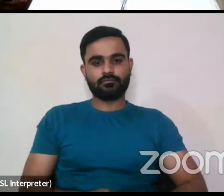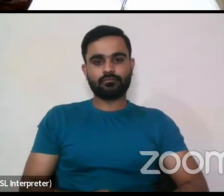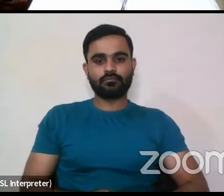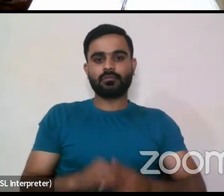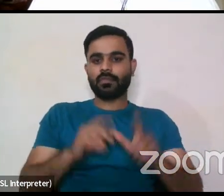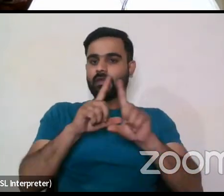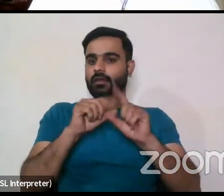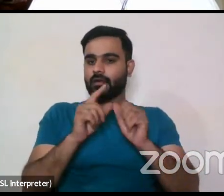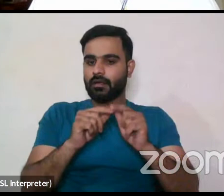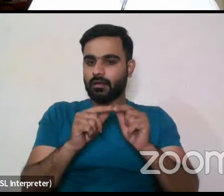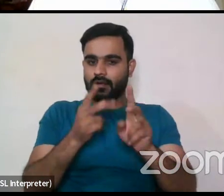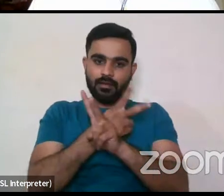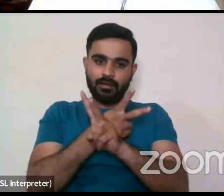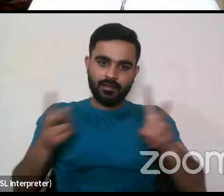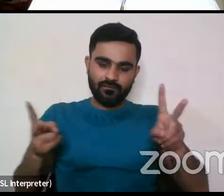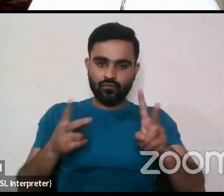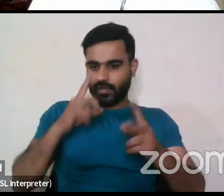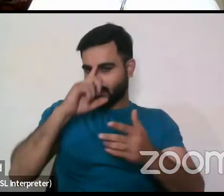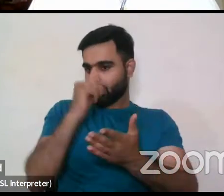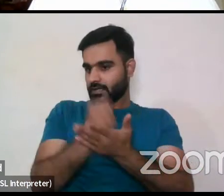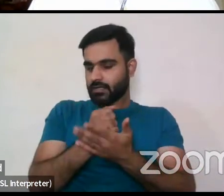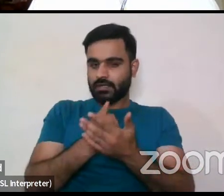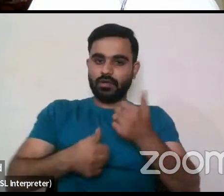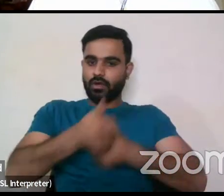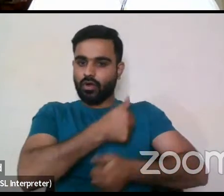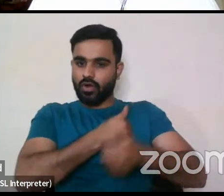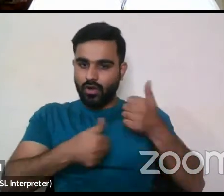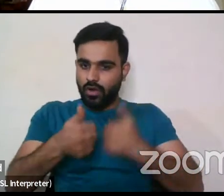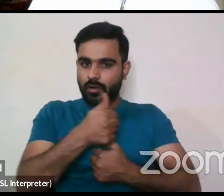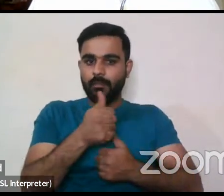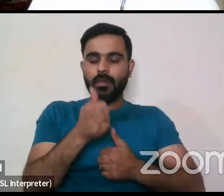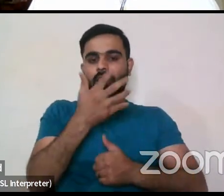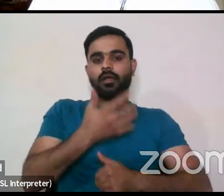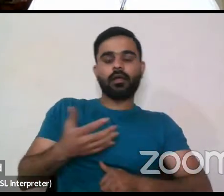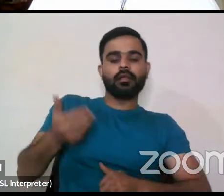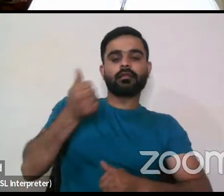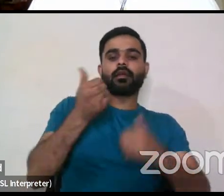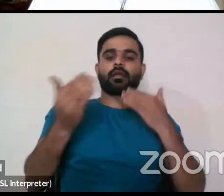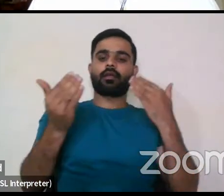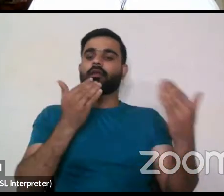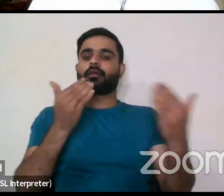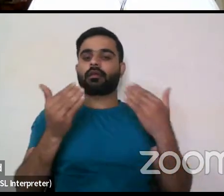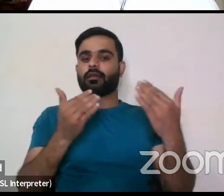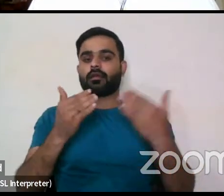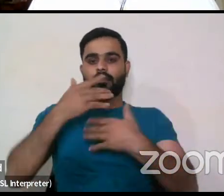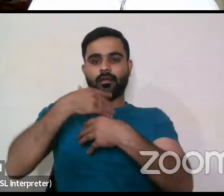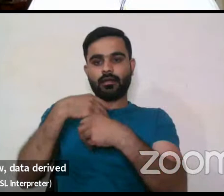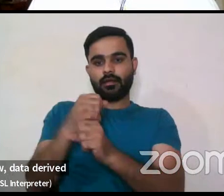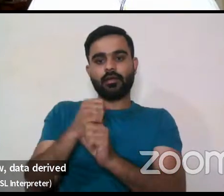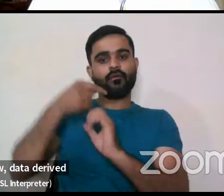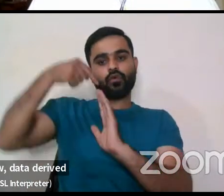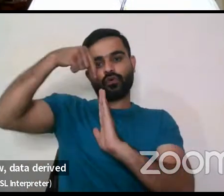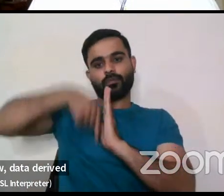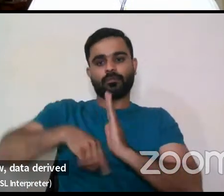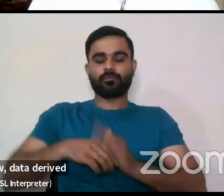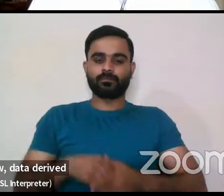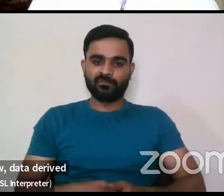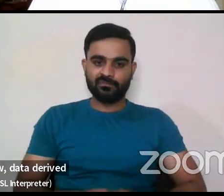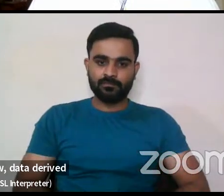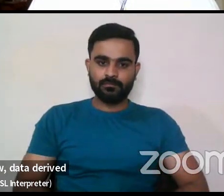data derived from the decisions of the competition enforcement authorities have been compared to create greater insight.